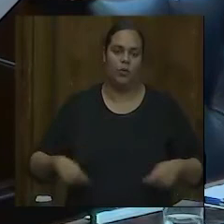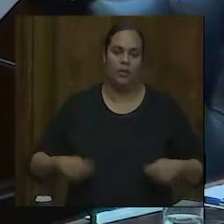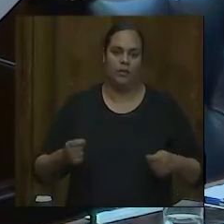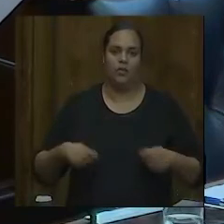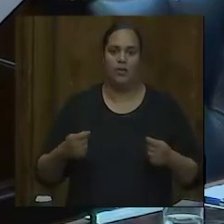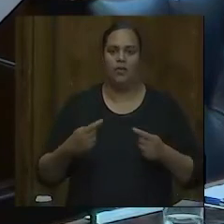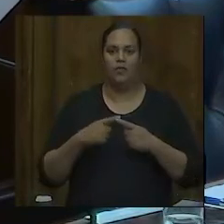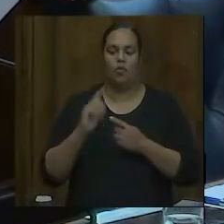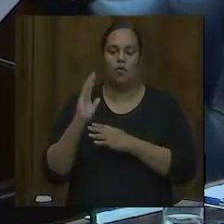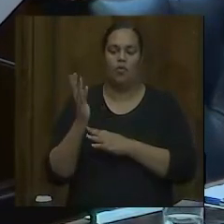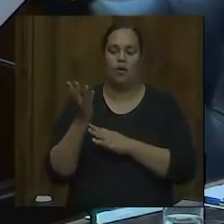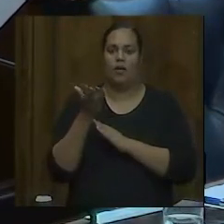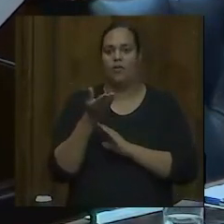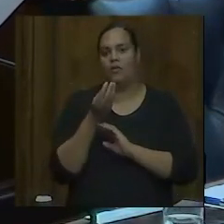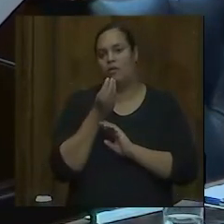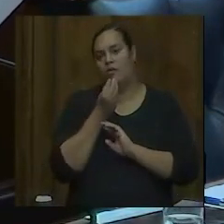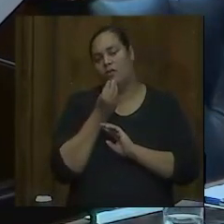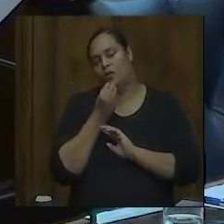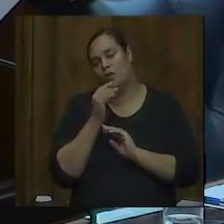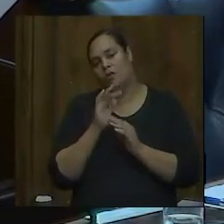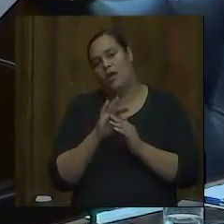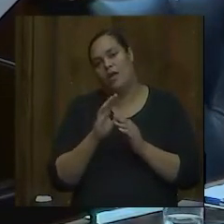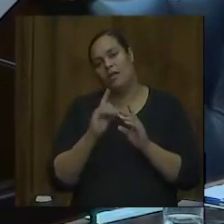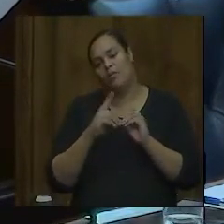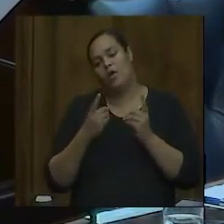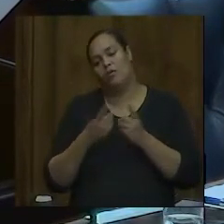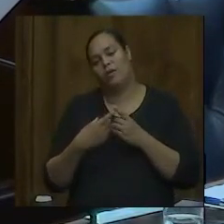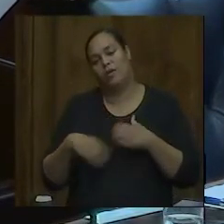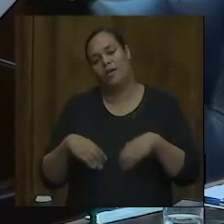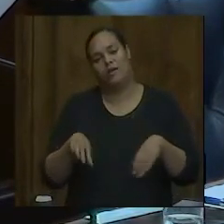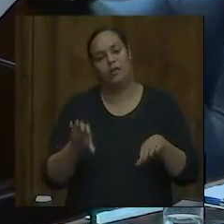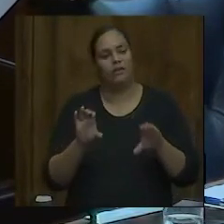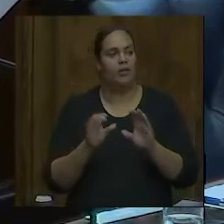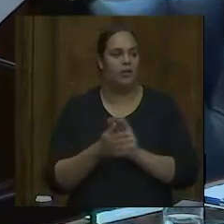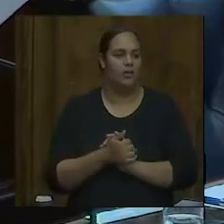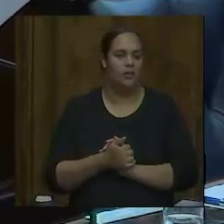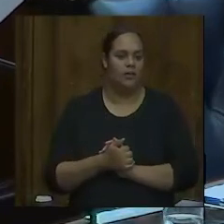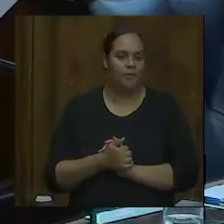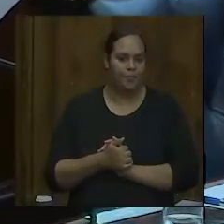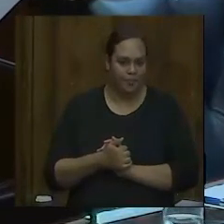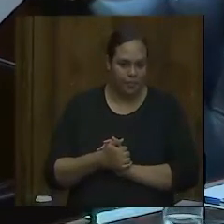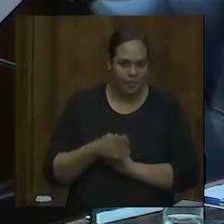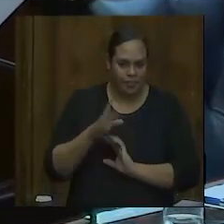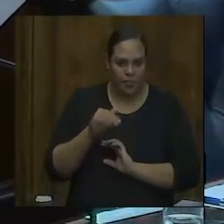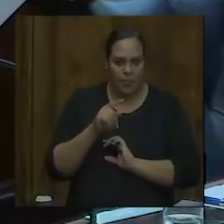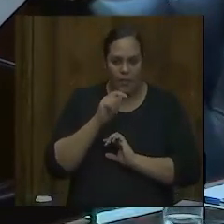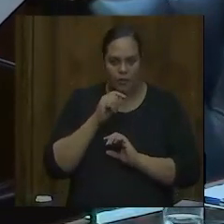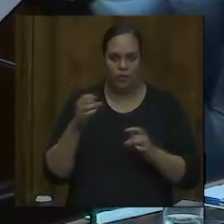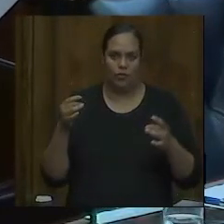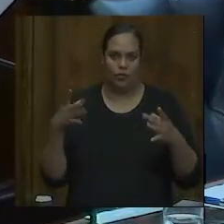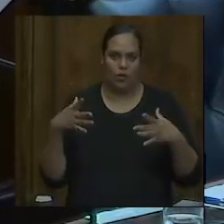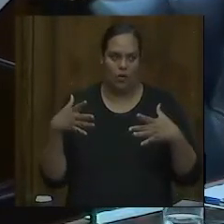on catering, on departmental activities are massively decreased. It is really